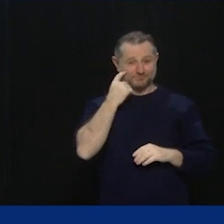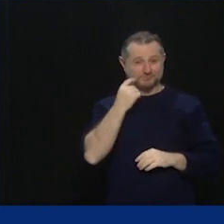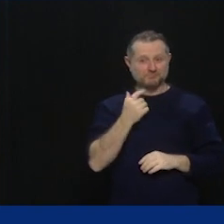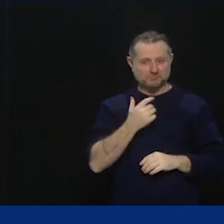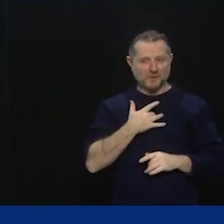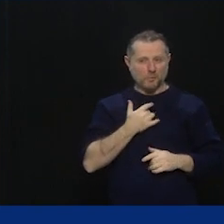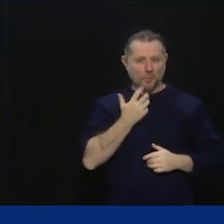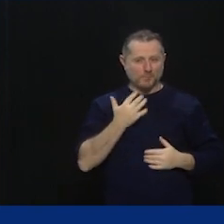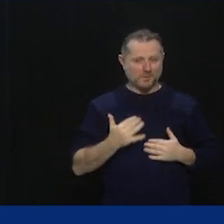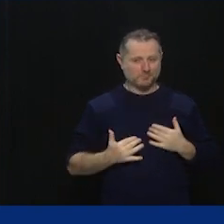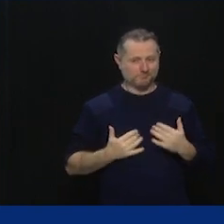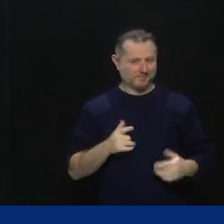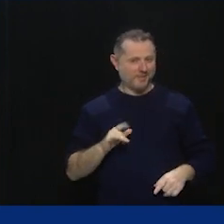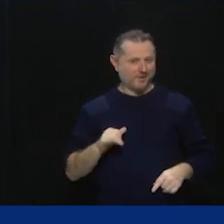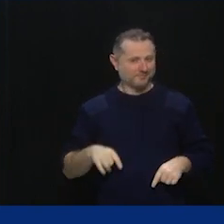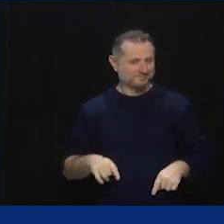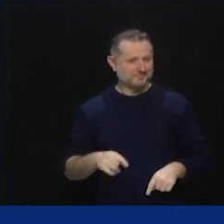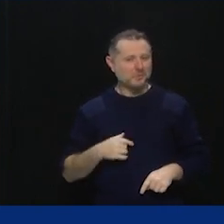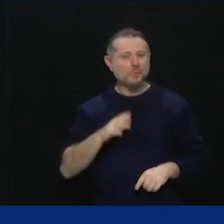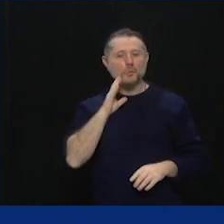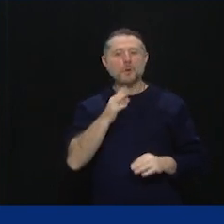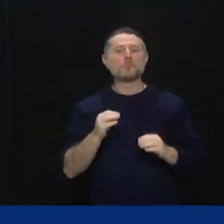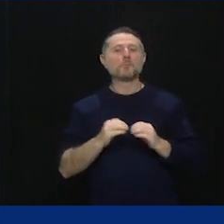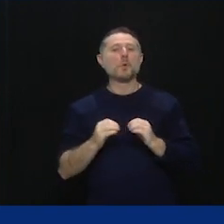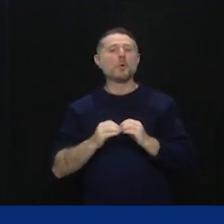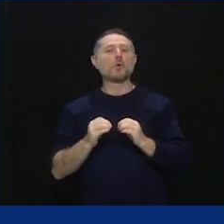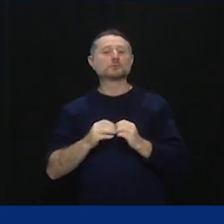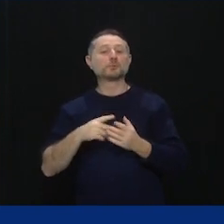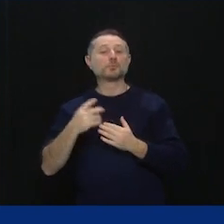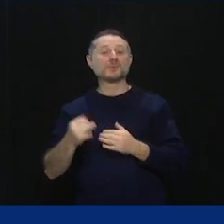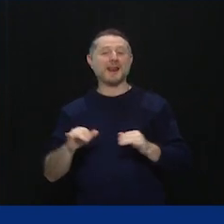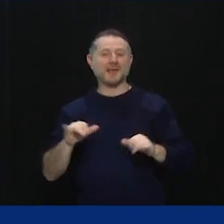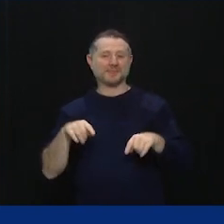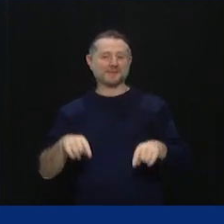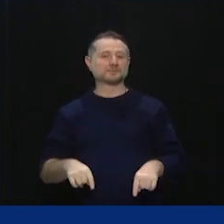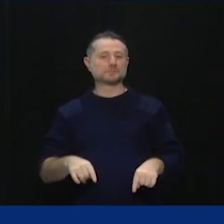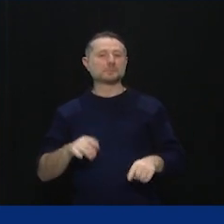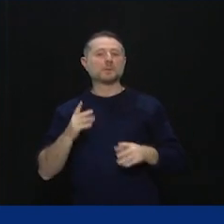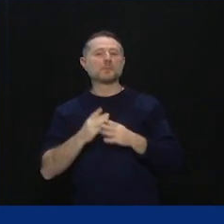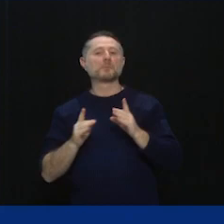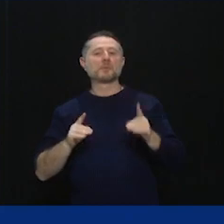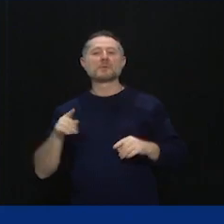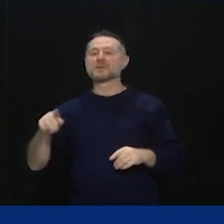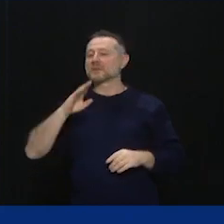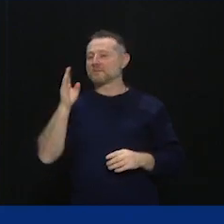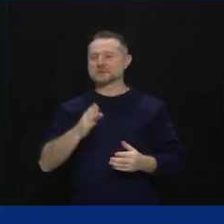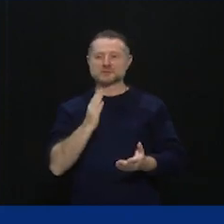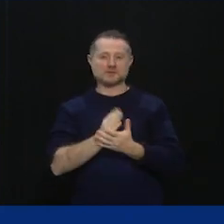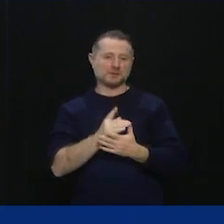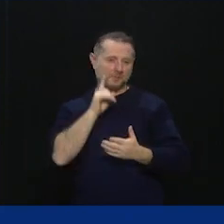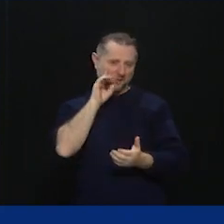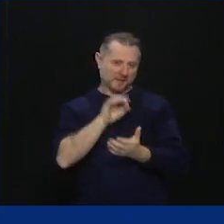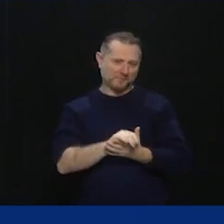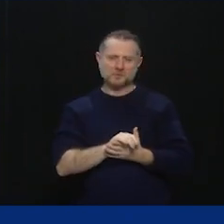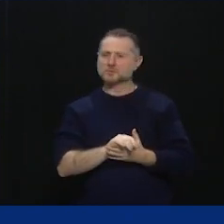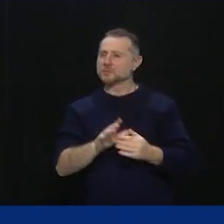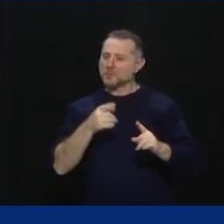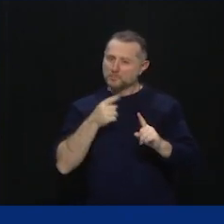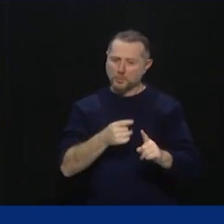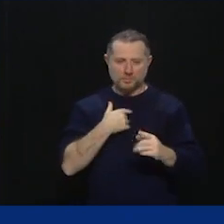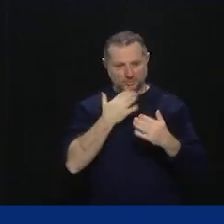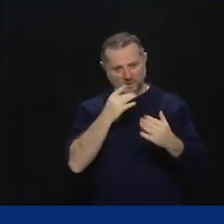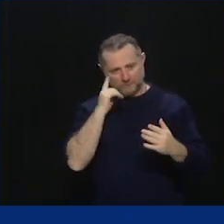projects like these because of the people who never stop believing. That's what this is all about. Thank you for joining us today.